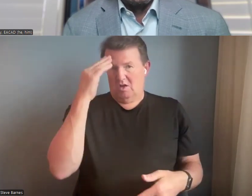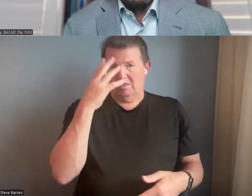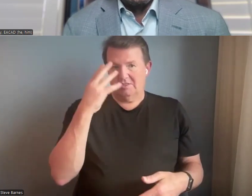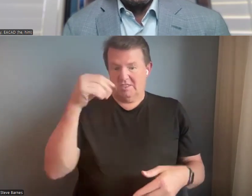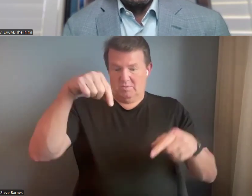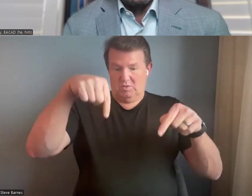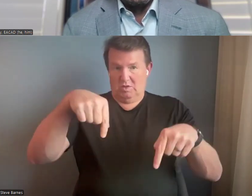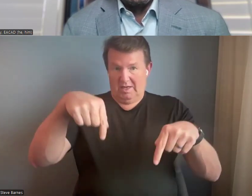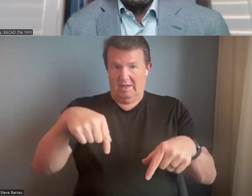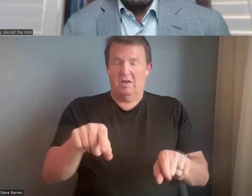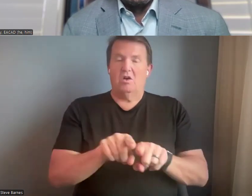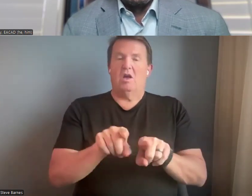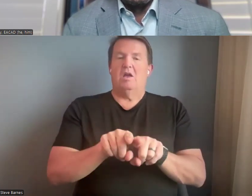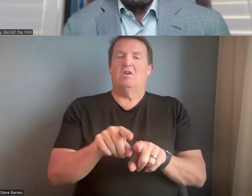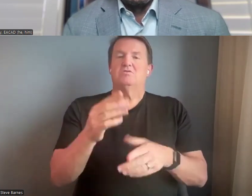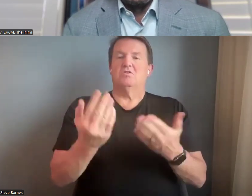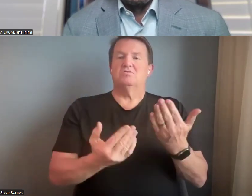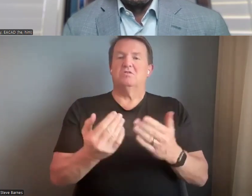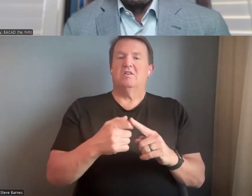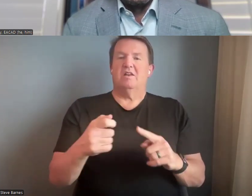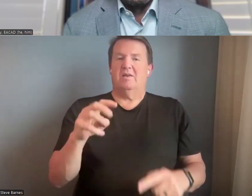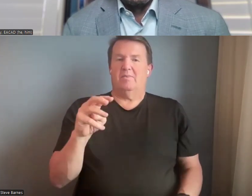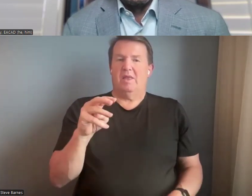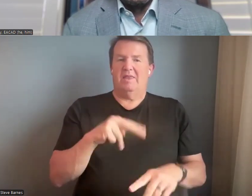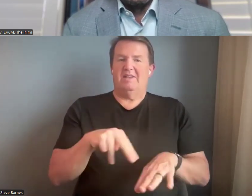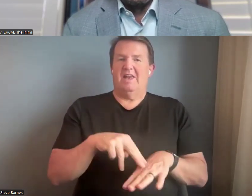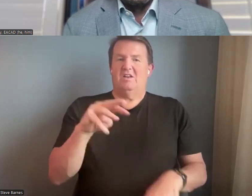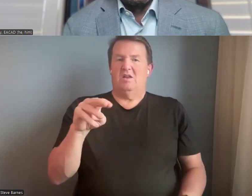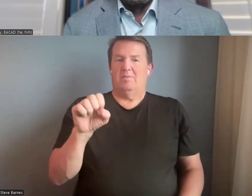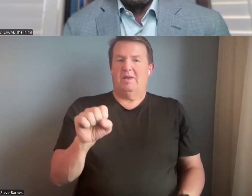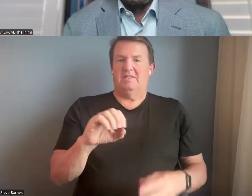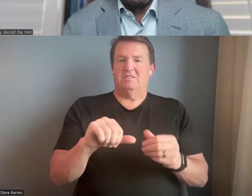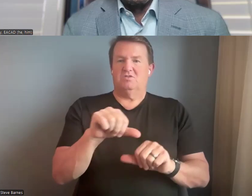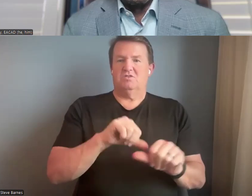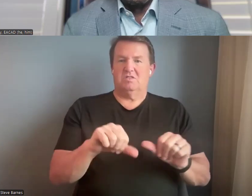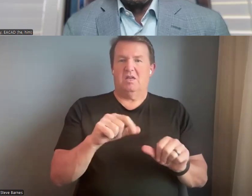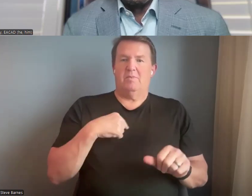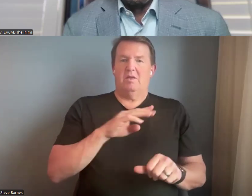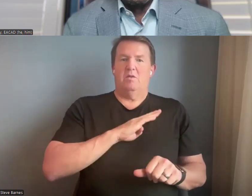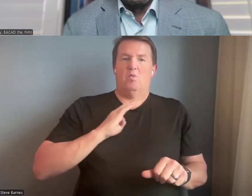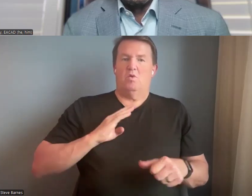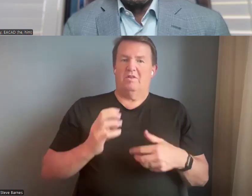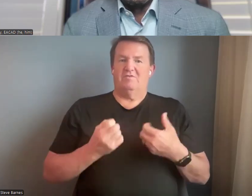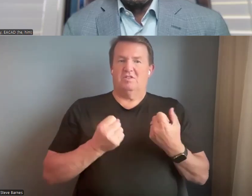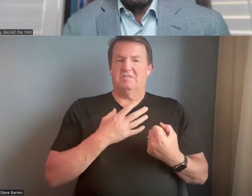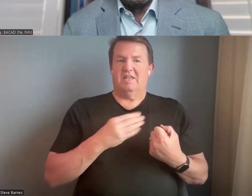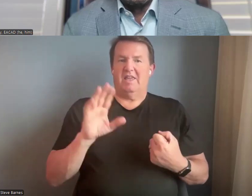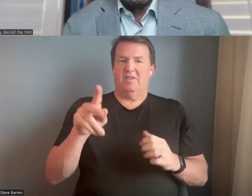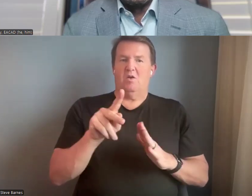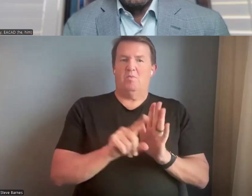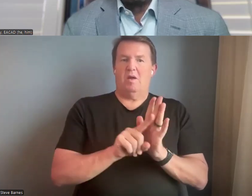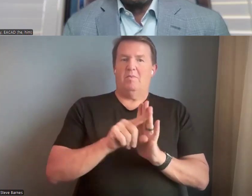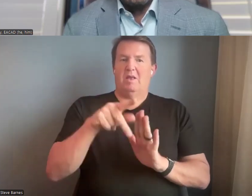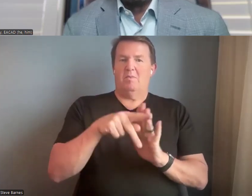as I serve on the National MS Society. I'm on the Board of Trustees, as well as their Public Policy